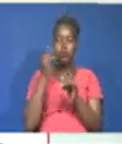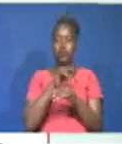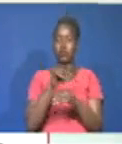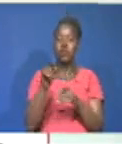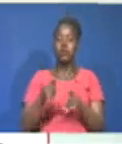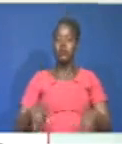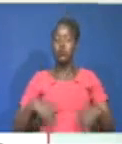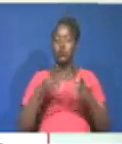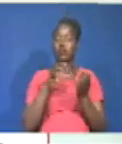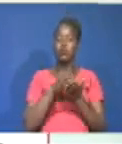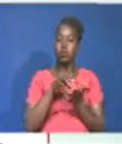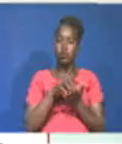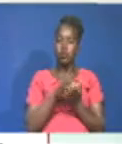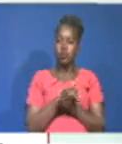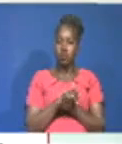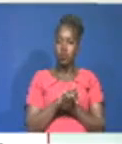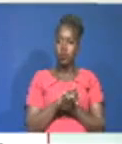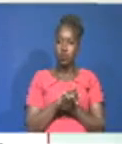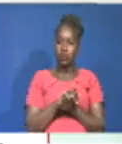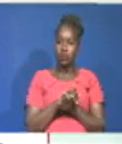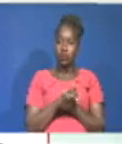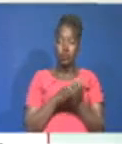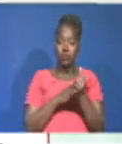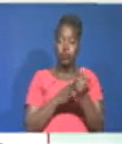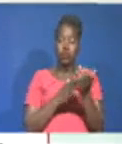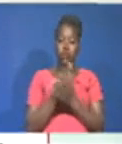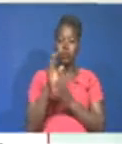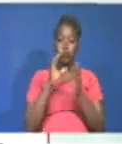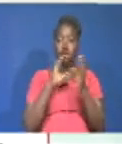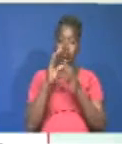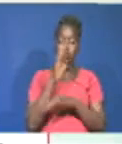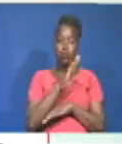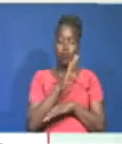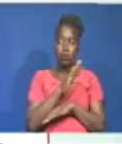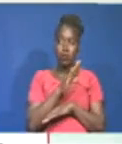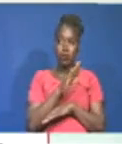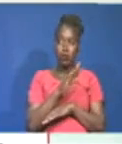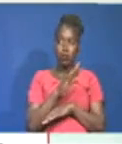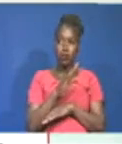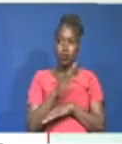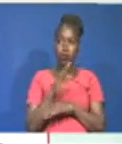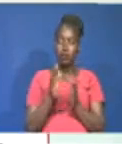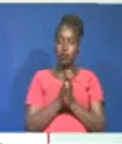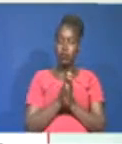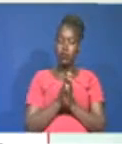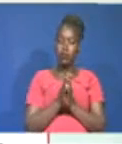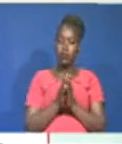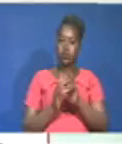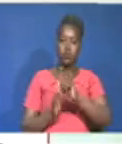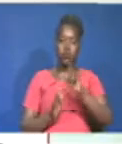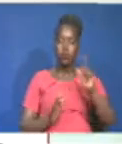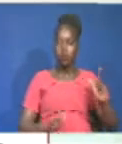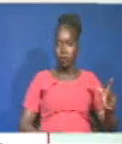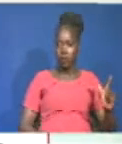Spina Bifida. And taking us through this conversation this evening is, to my immediate left, is